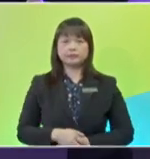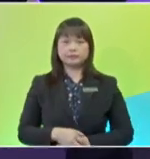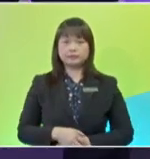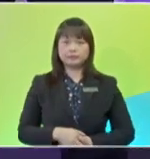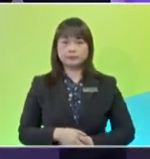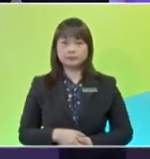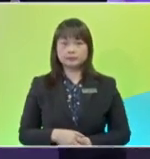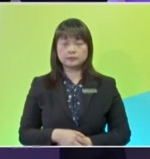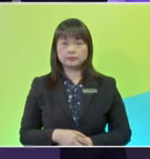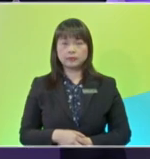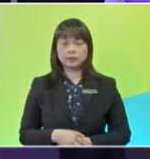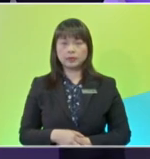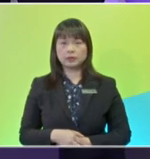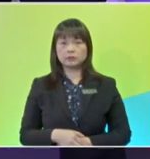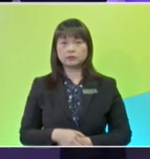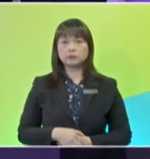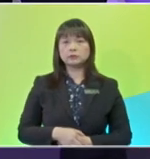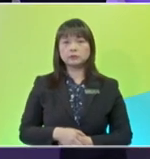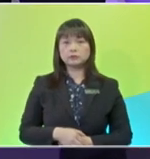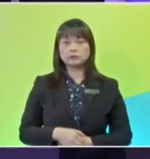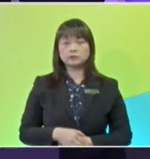Yes, correct. Rotates and revolve.